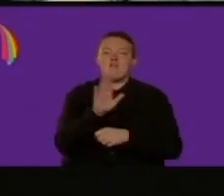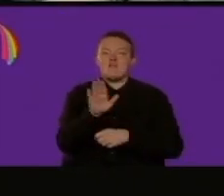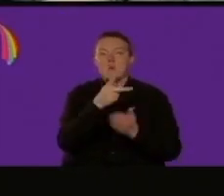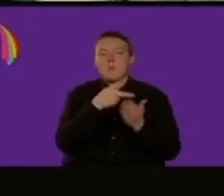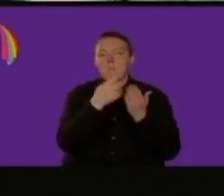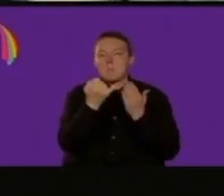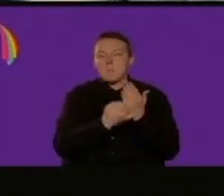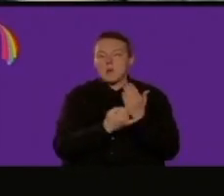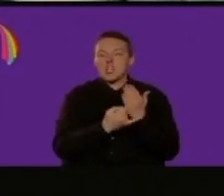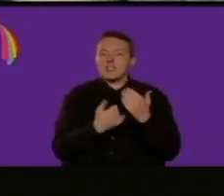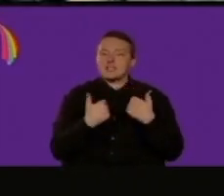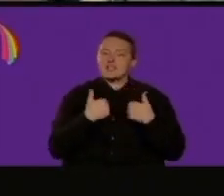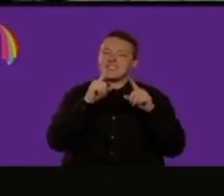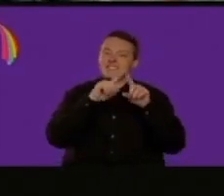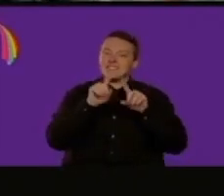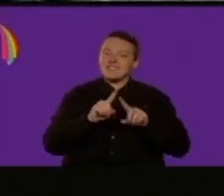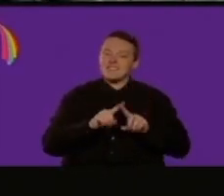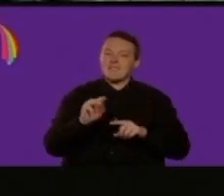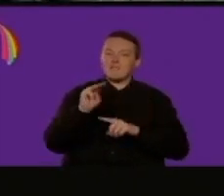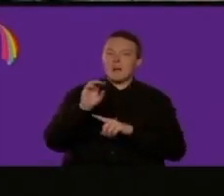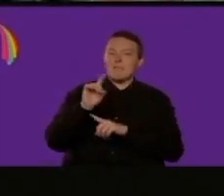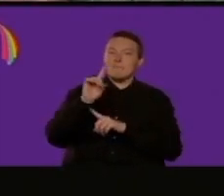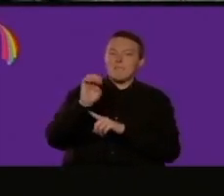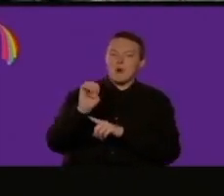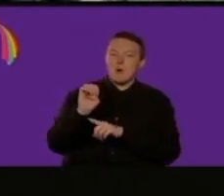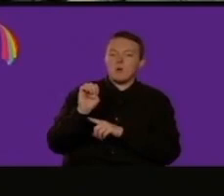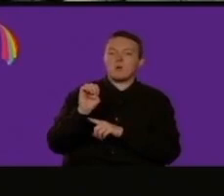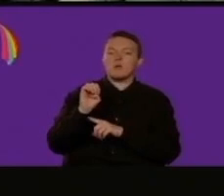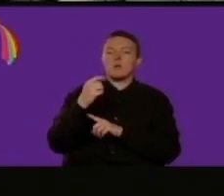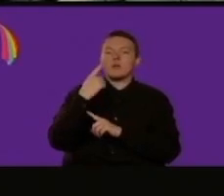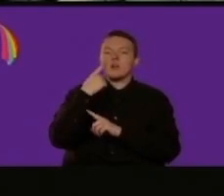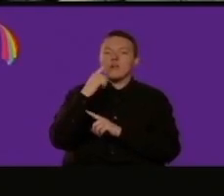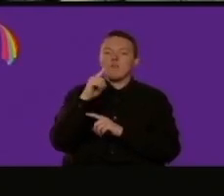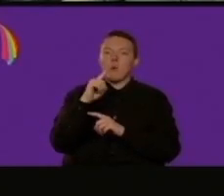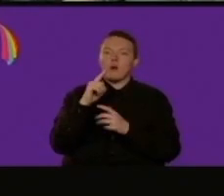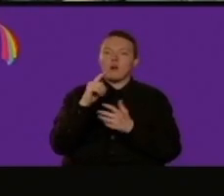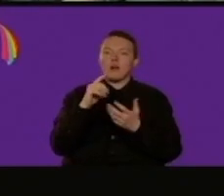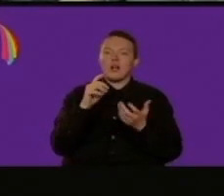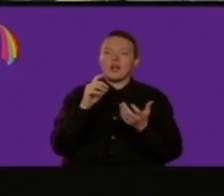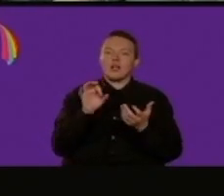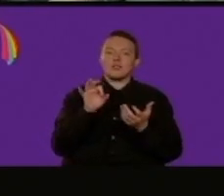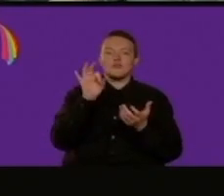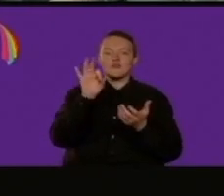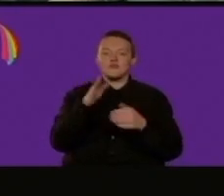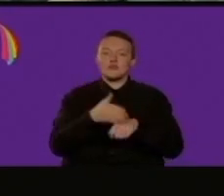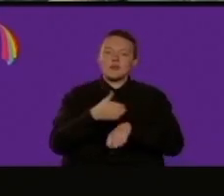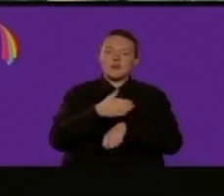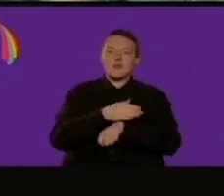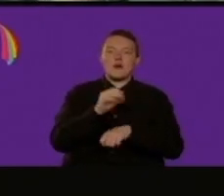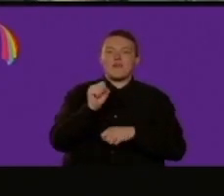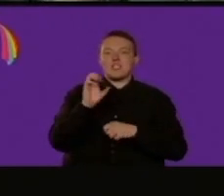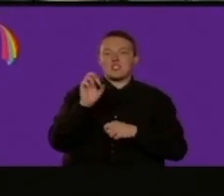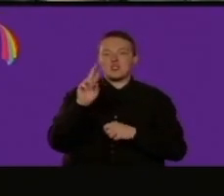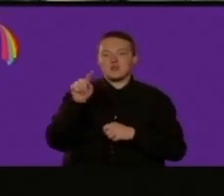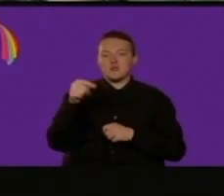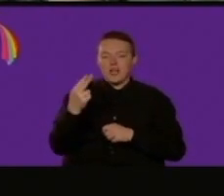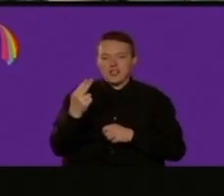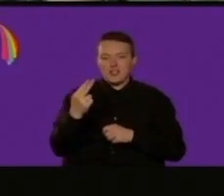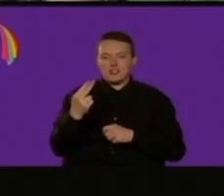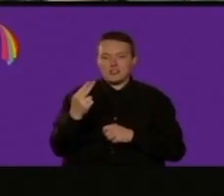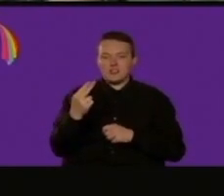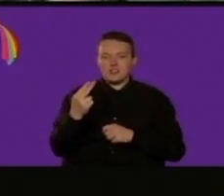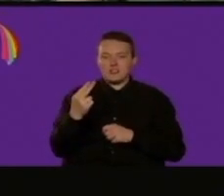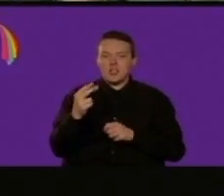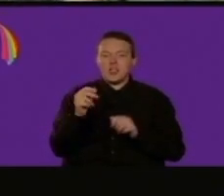them. Well, now we have about 15 more minutes in this session, and I would like to invite people from the